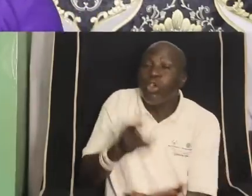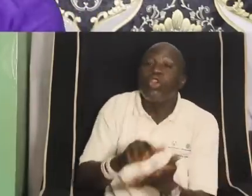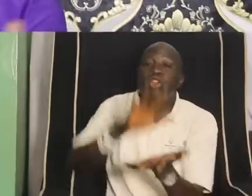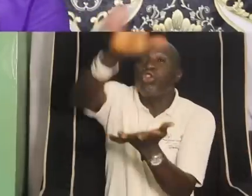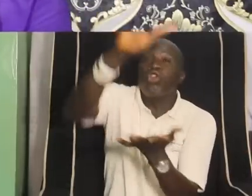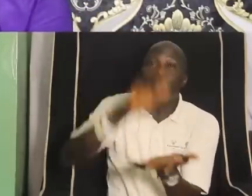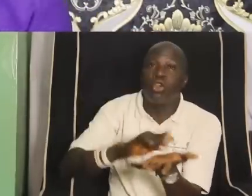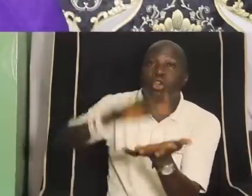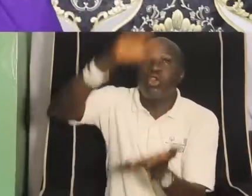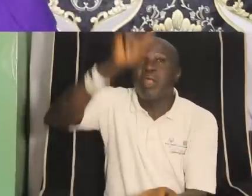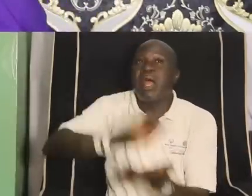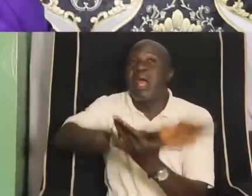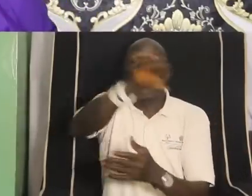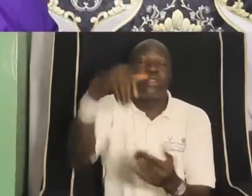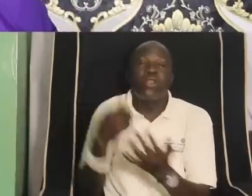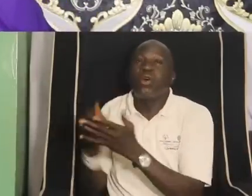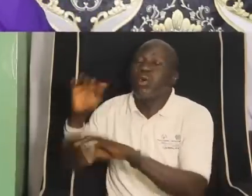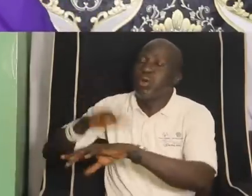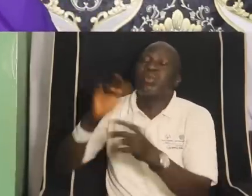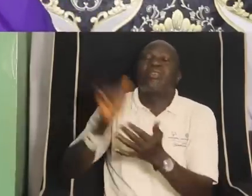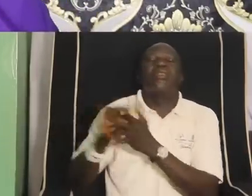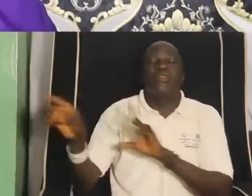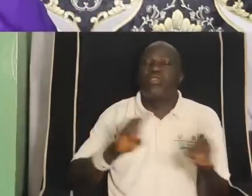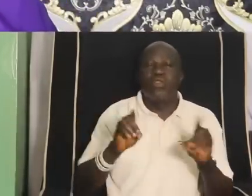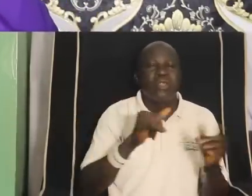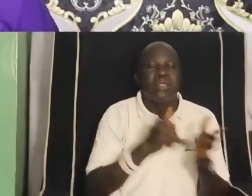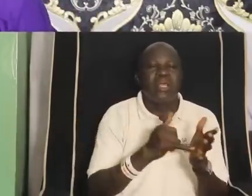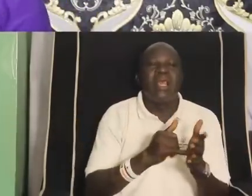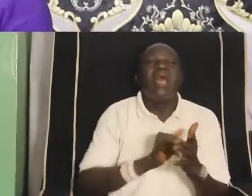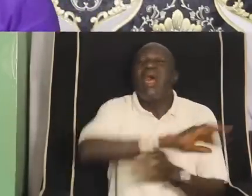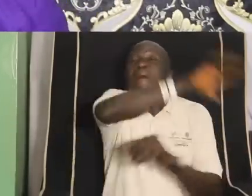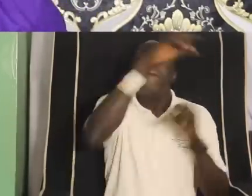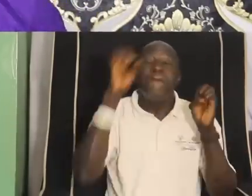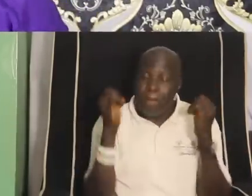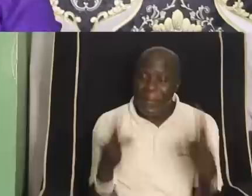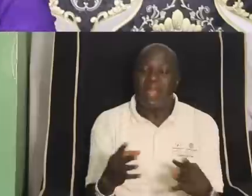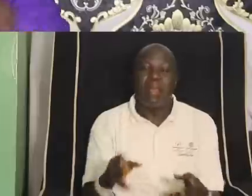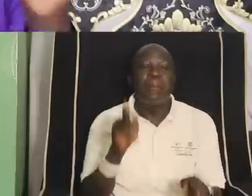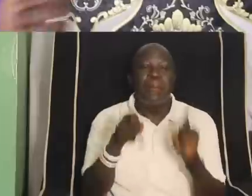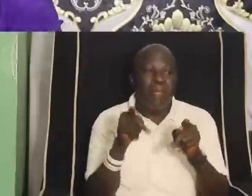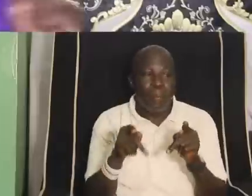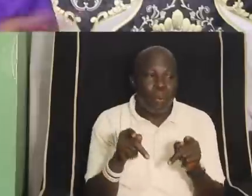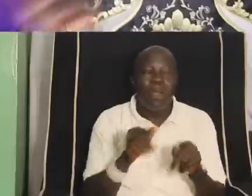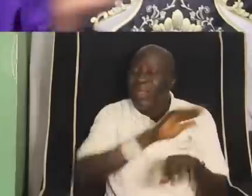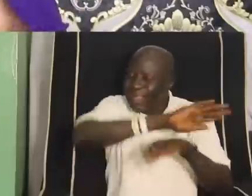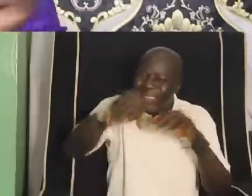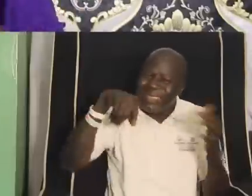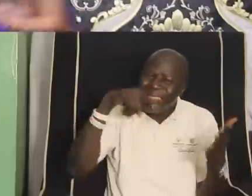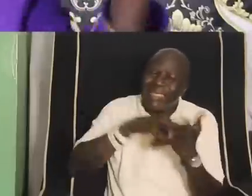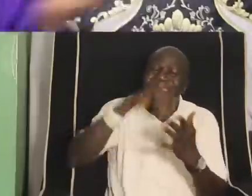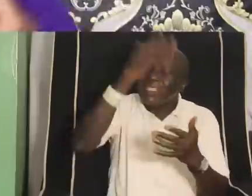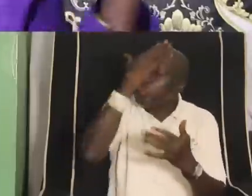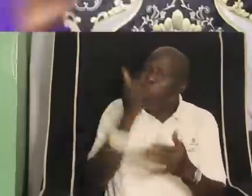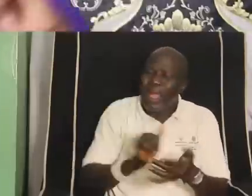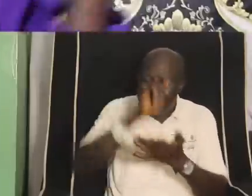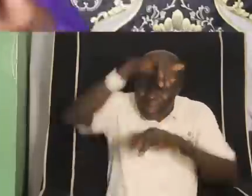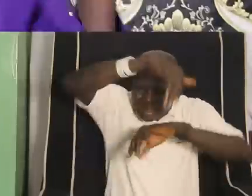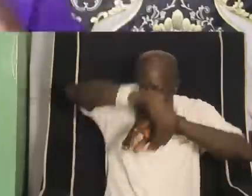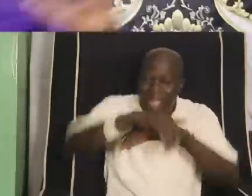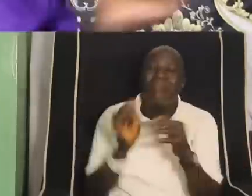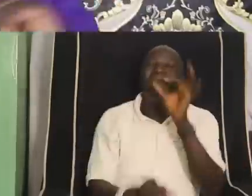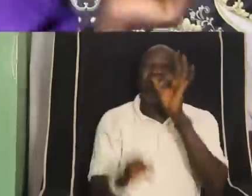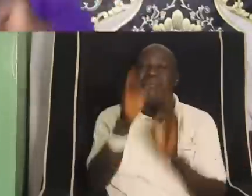fortune. I know you are what to say. A lot of people that have done it. Bẹ́ẹ̀ni, I know you. O ni oru oni. That's why tonight. To ba